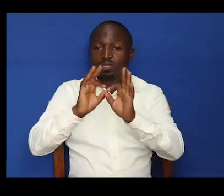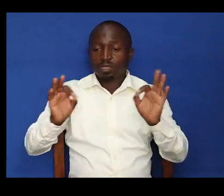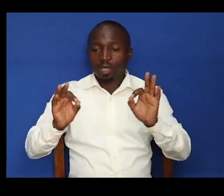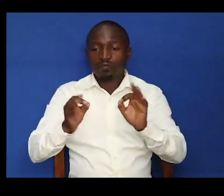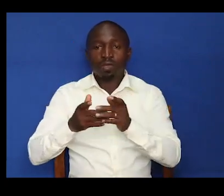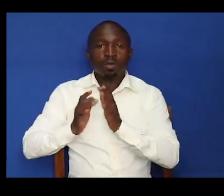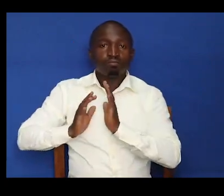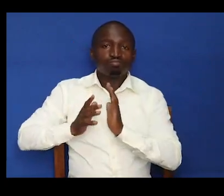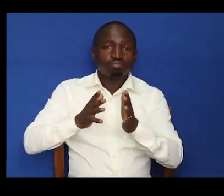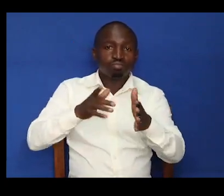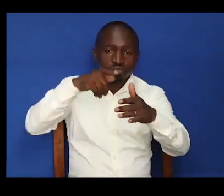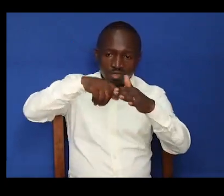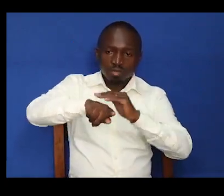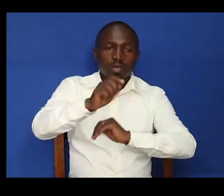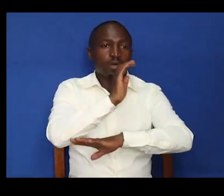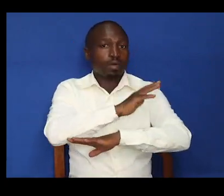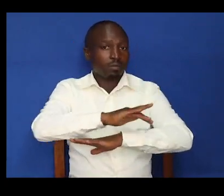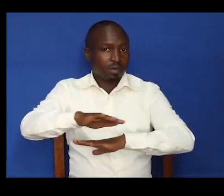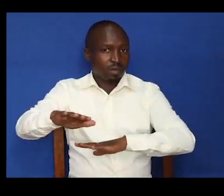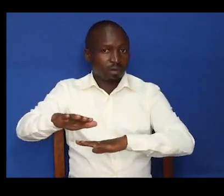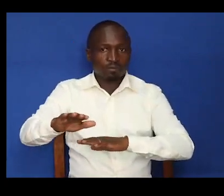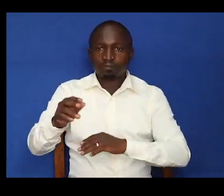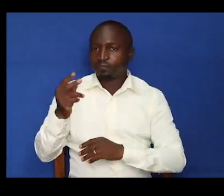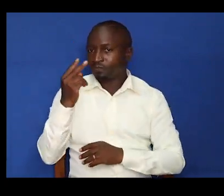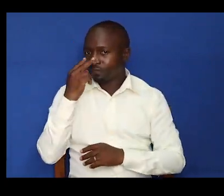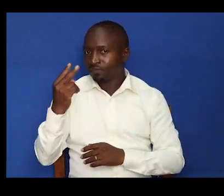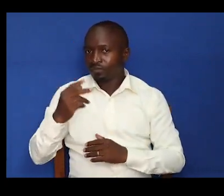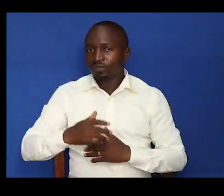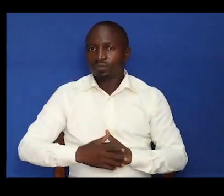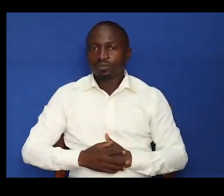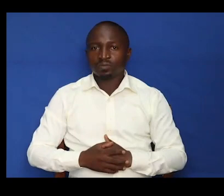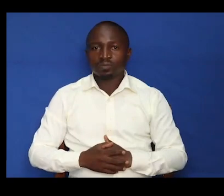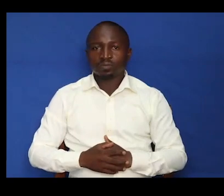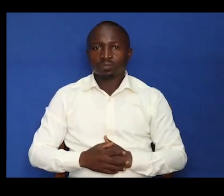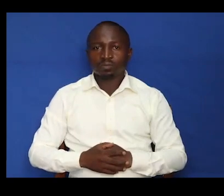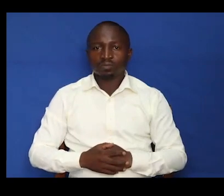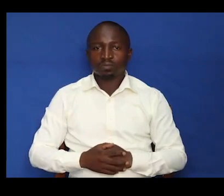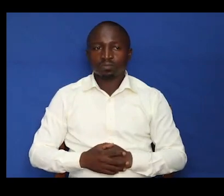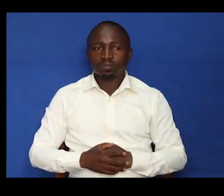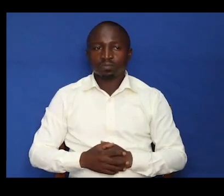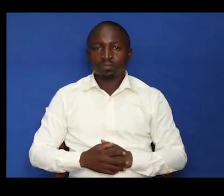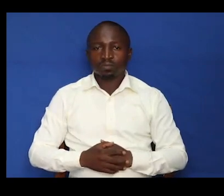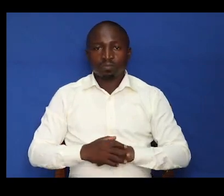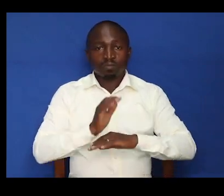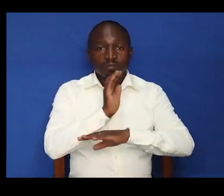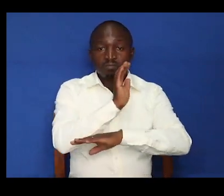sea. Look here, my dear student. The ocean